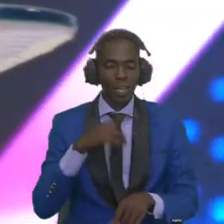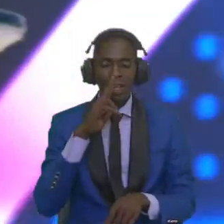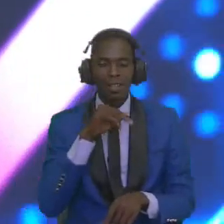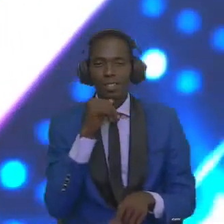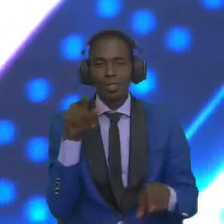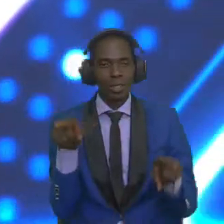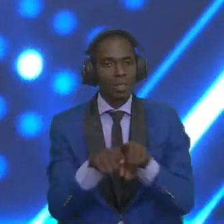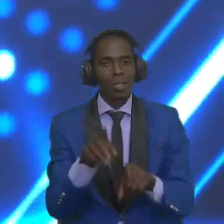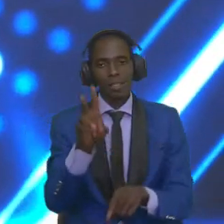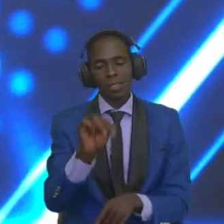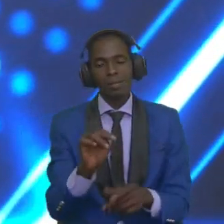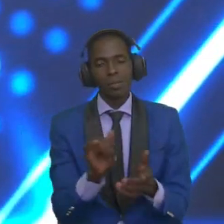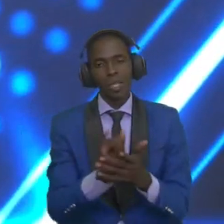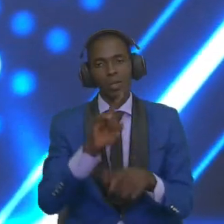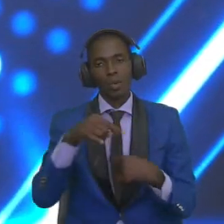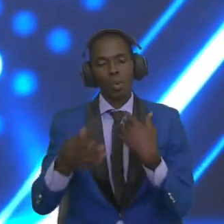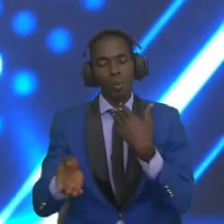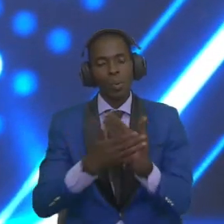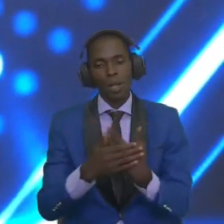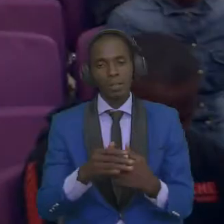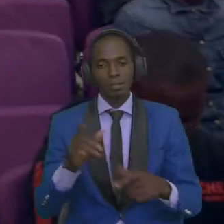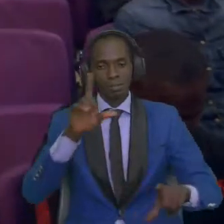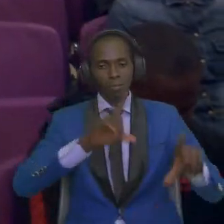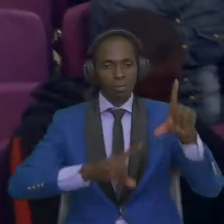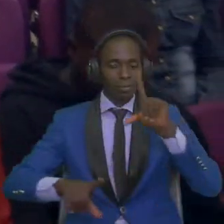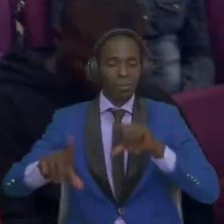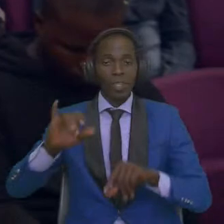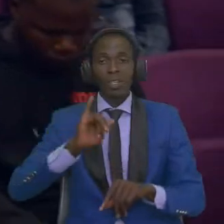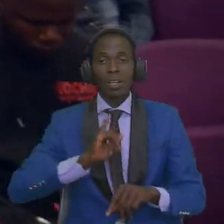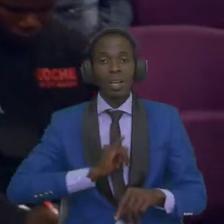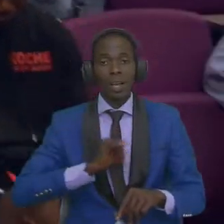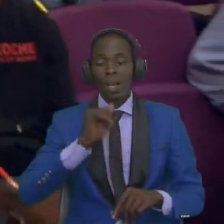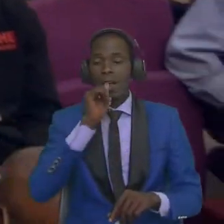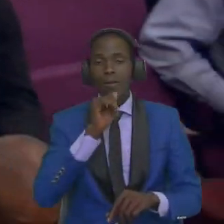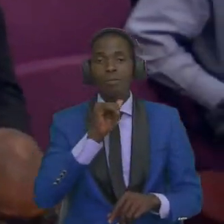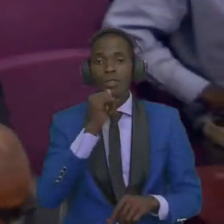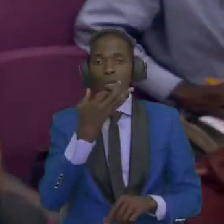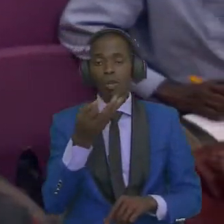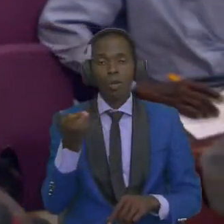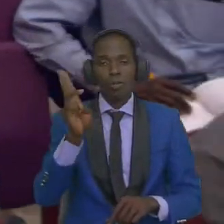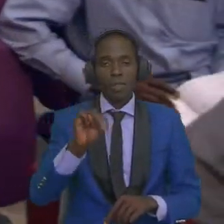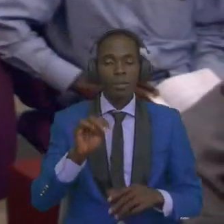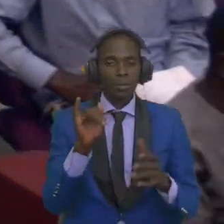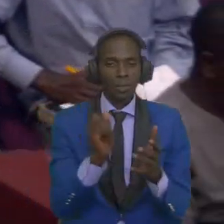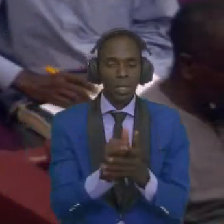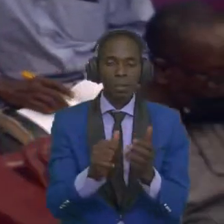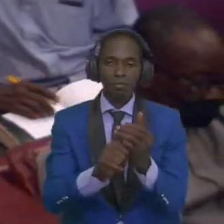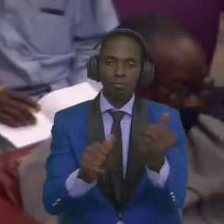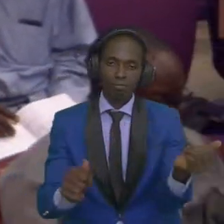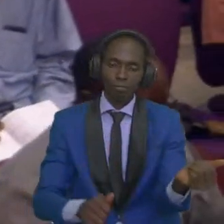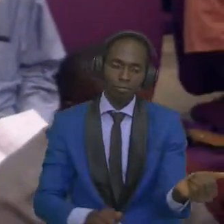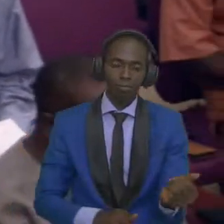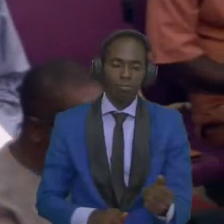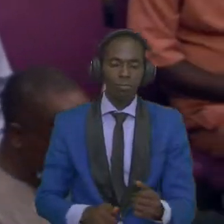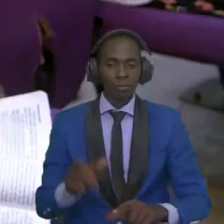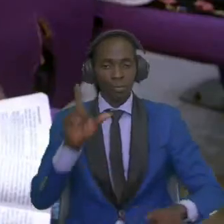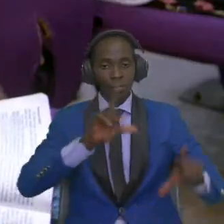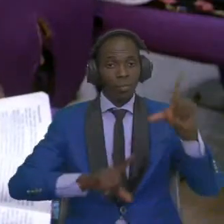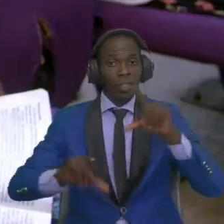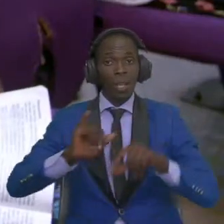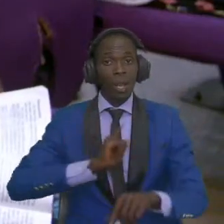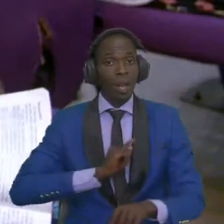draw back. I am not of them who draw back. Say it confidently.